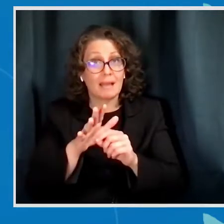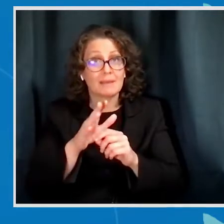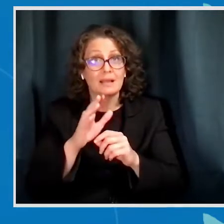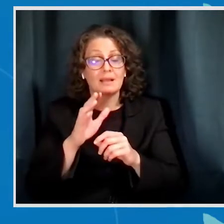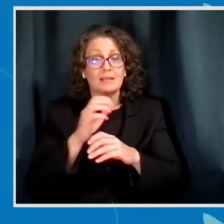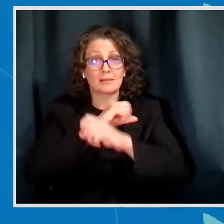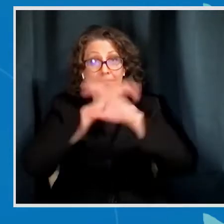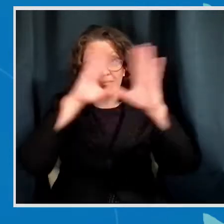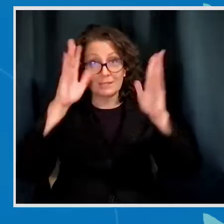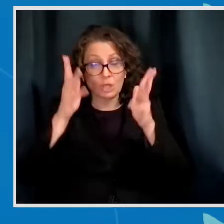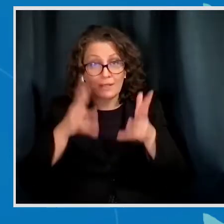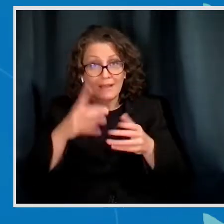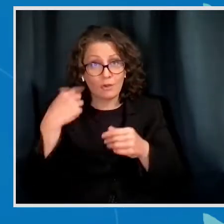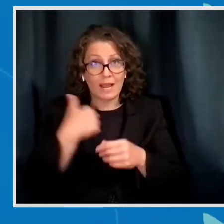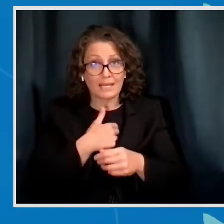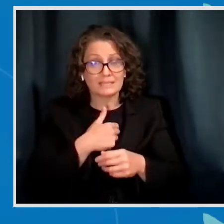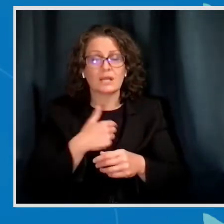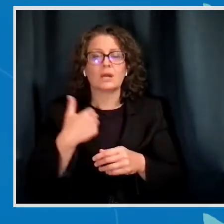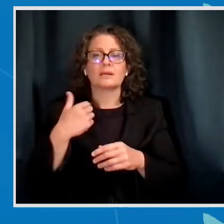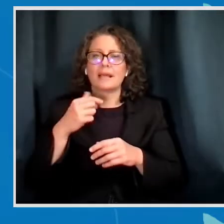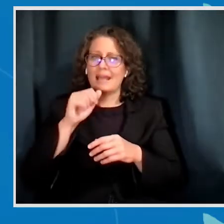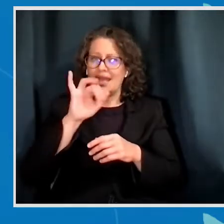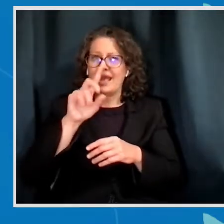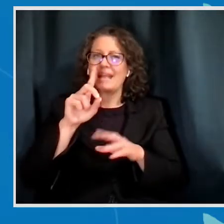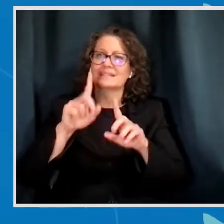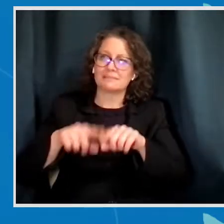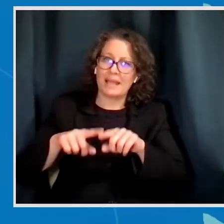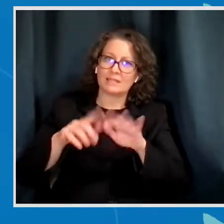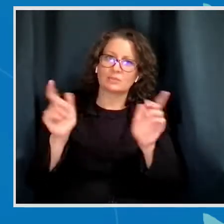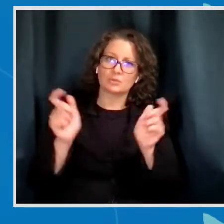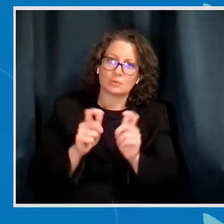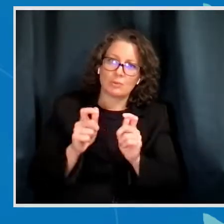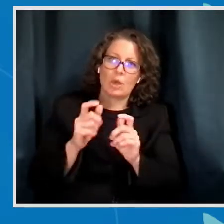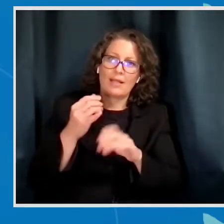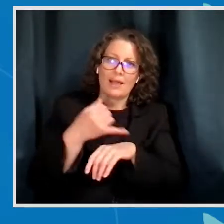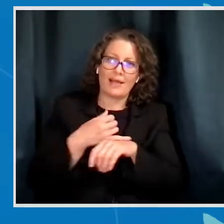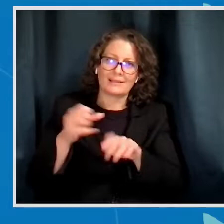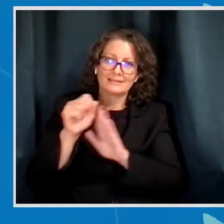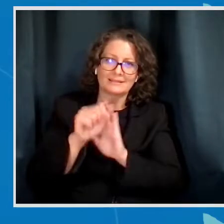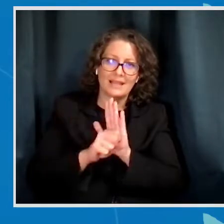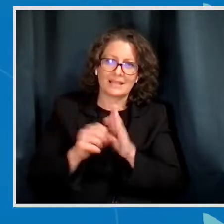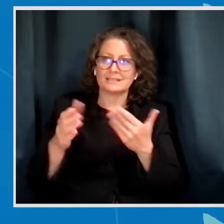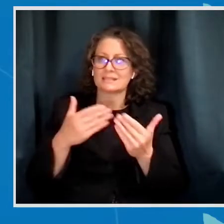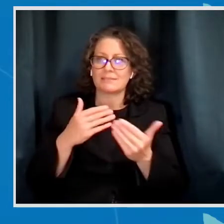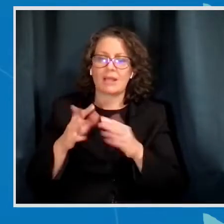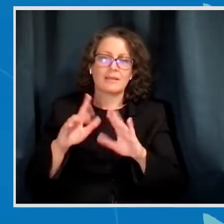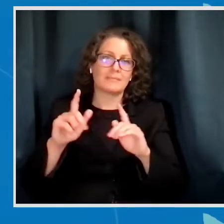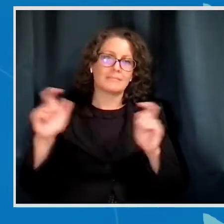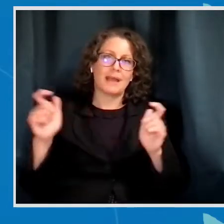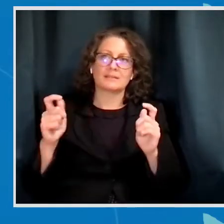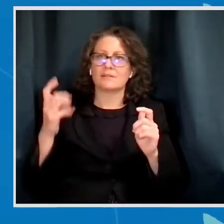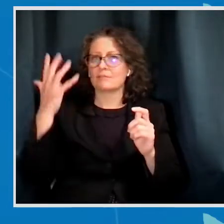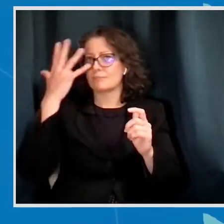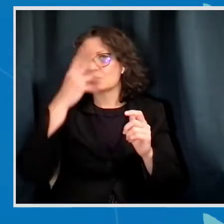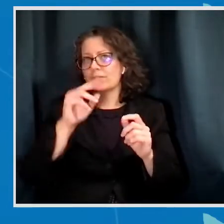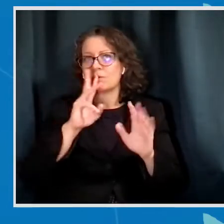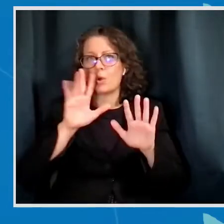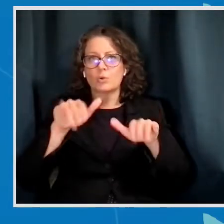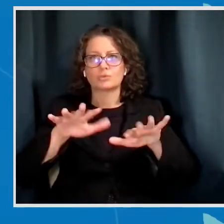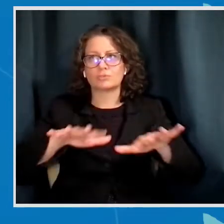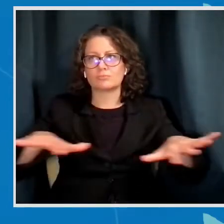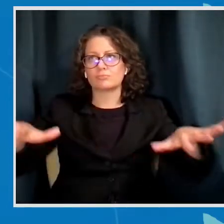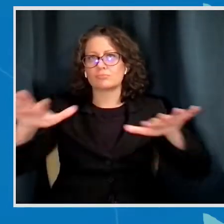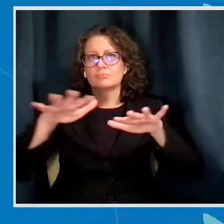still aid-dependent, small island states, despite these massive, beautiful pieces of ocean, that if you